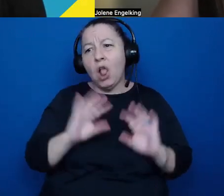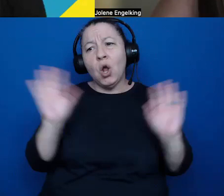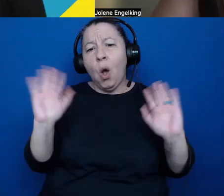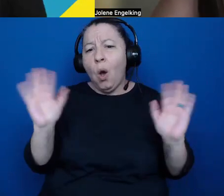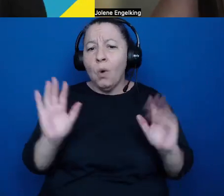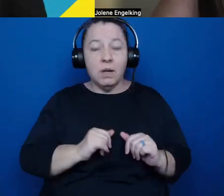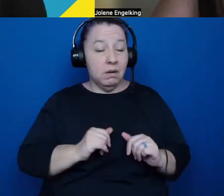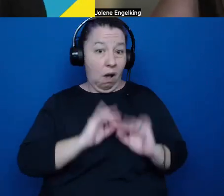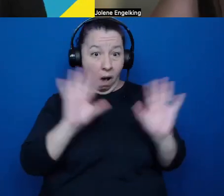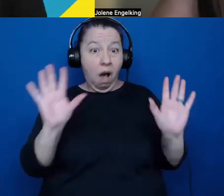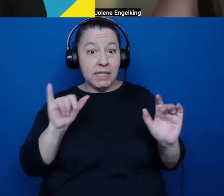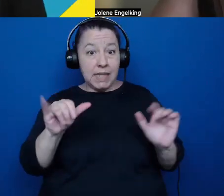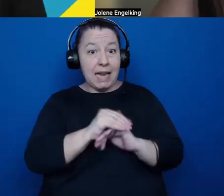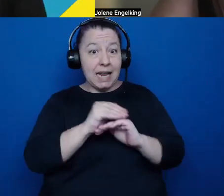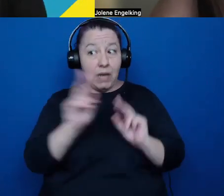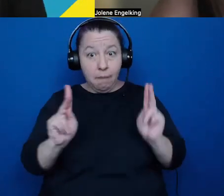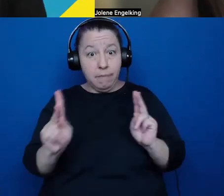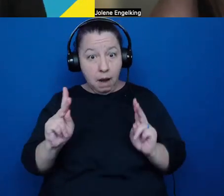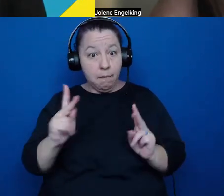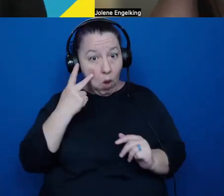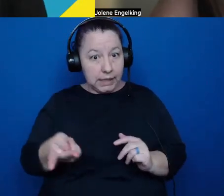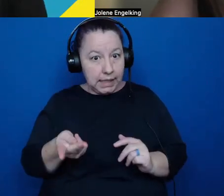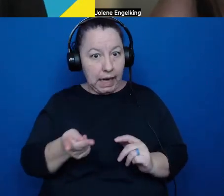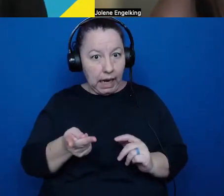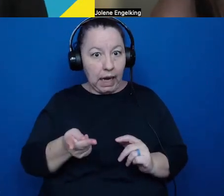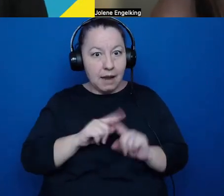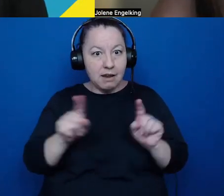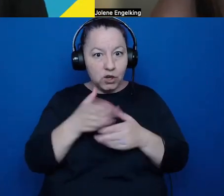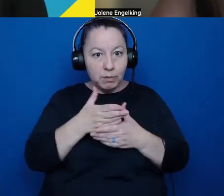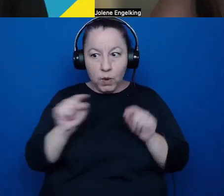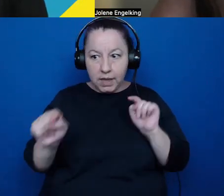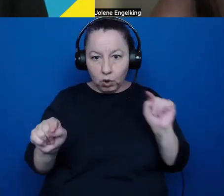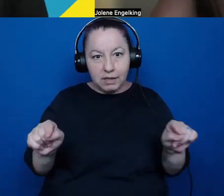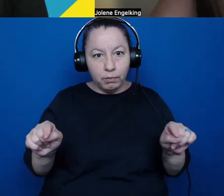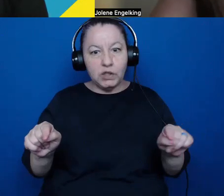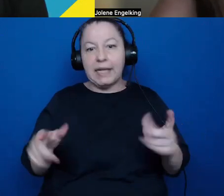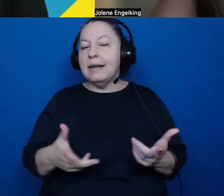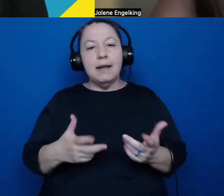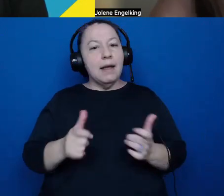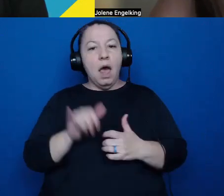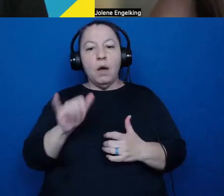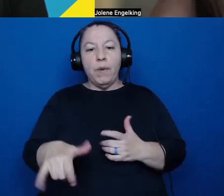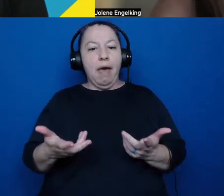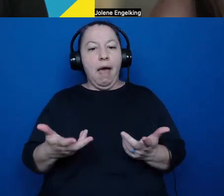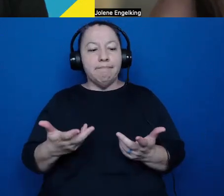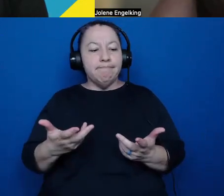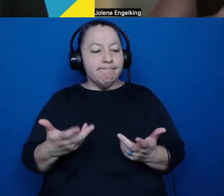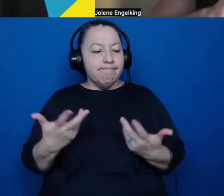that night that people did. And I think that, you know, with that, there's also this,